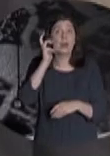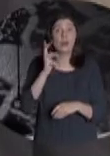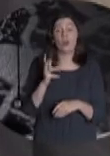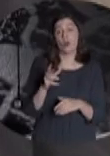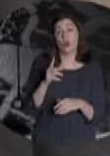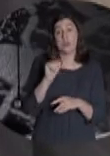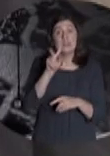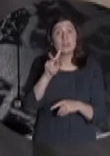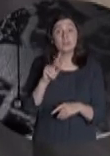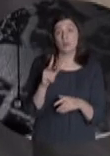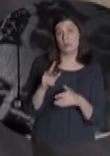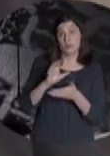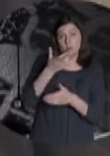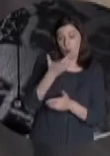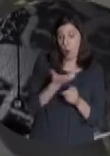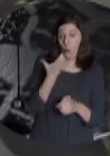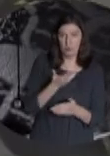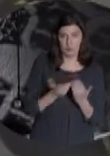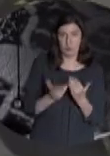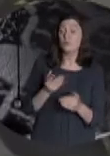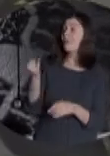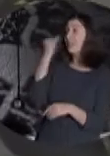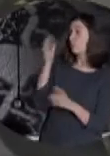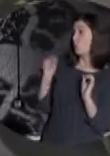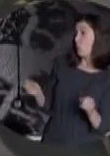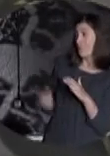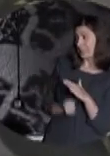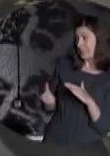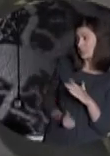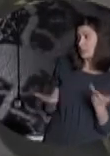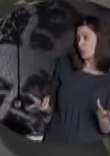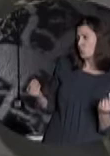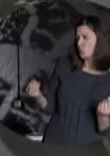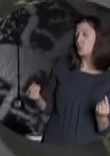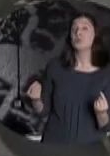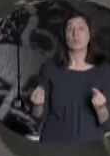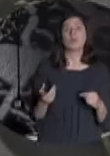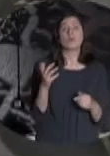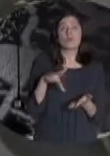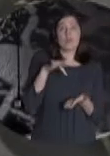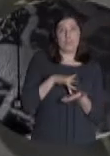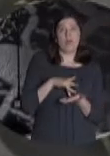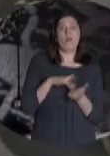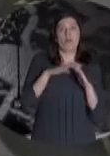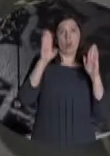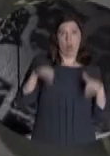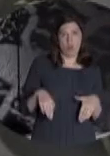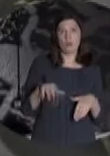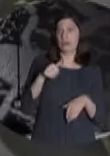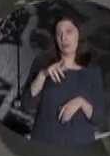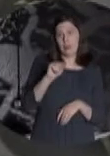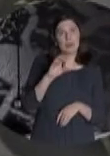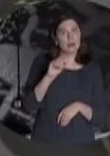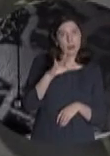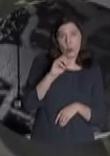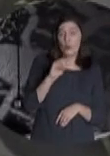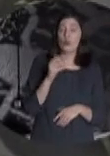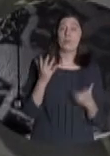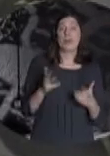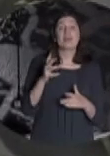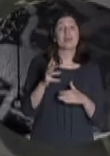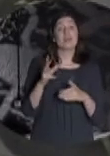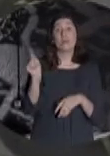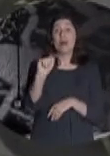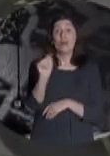might be. If you don't have a basement, what should you do? As long as you can get to the innermost portion of your home or your apartment or your condo, a lot of times in your